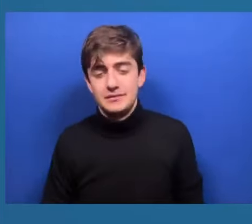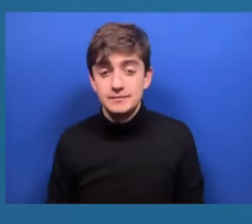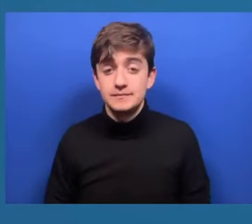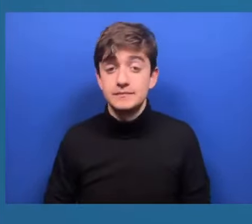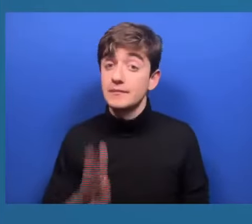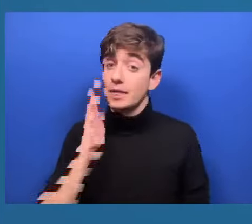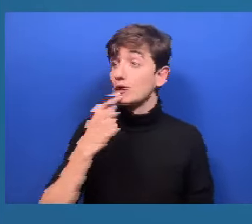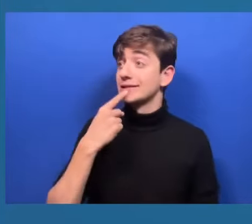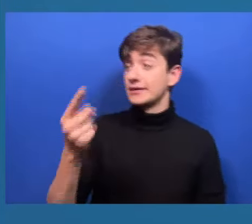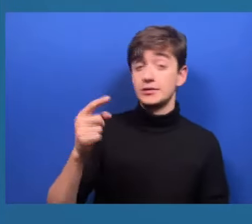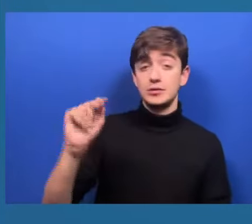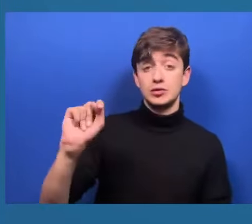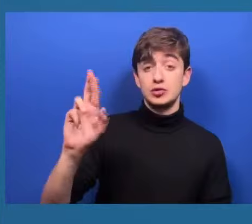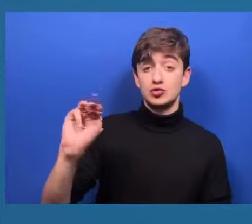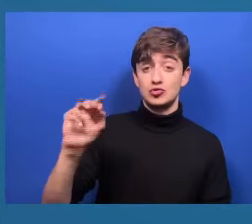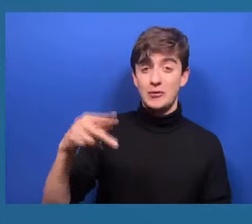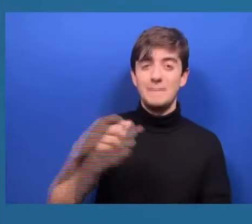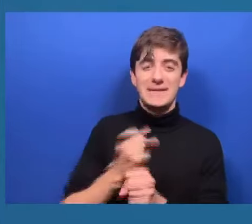is miscalculated,